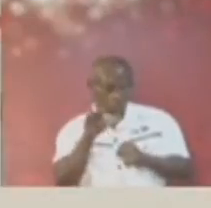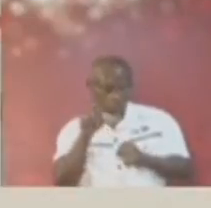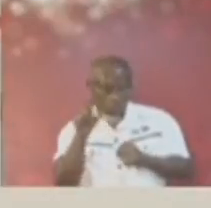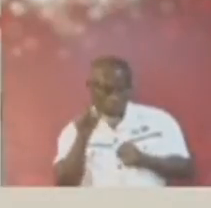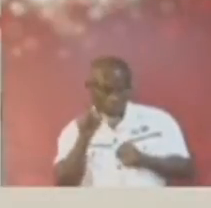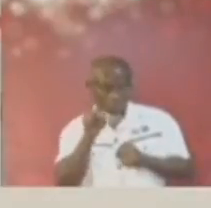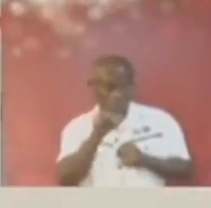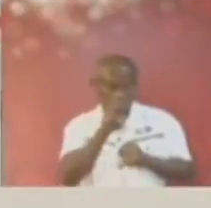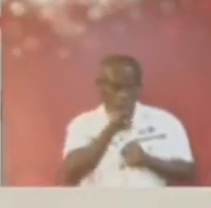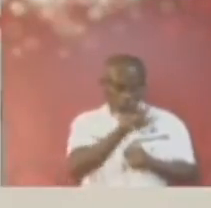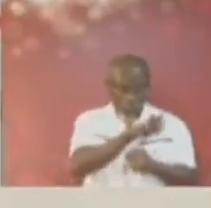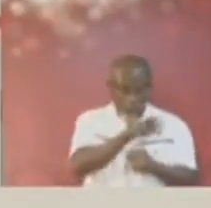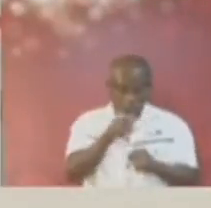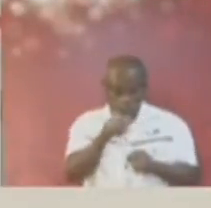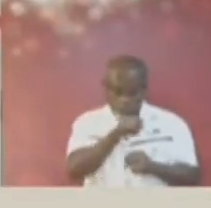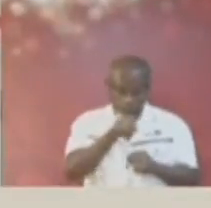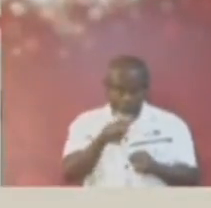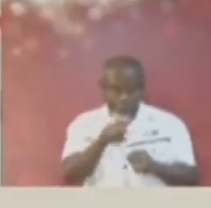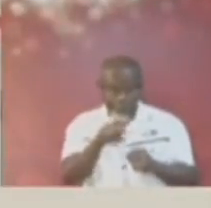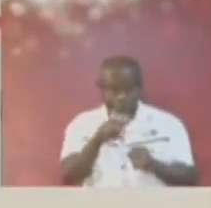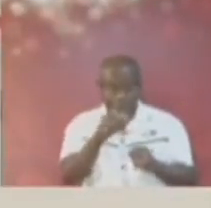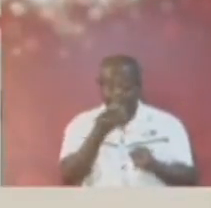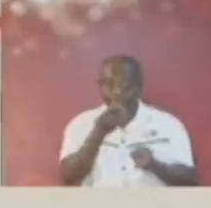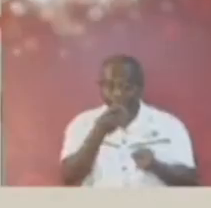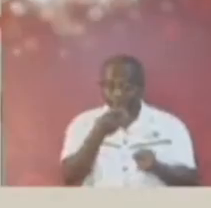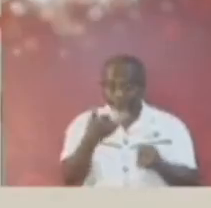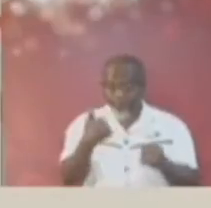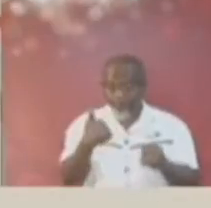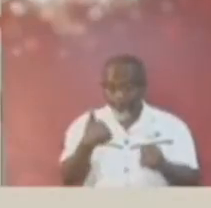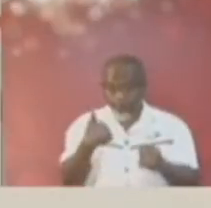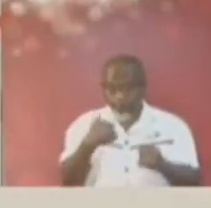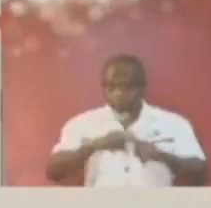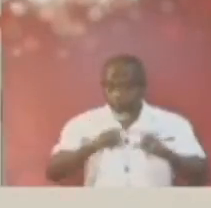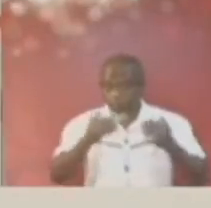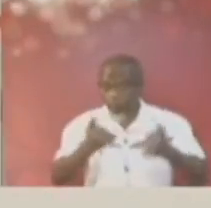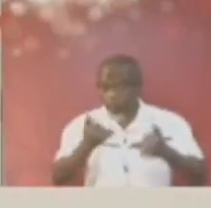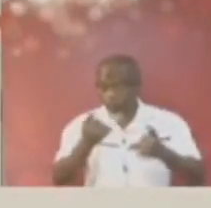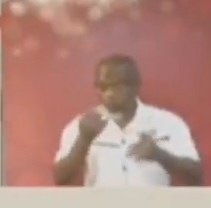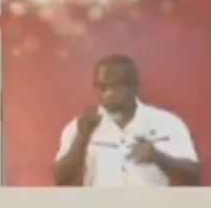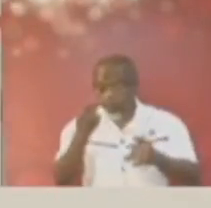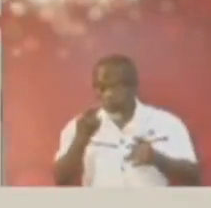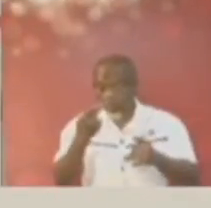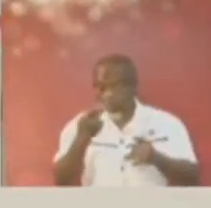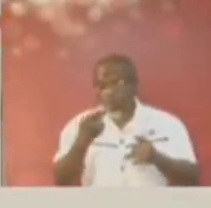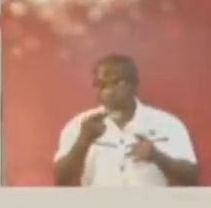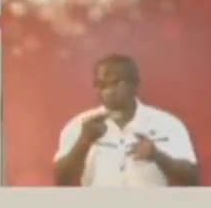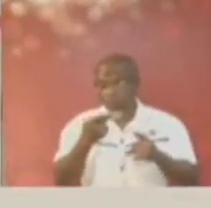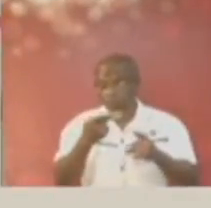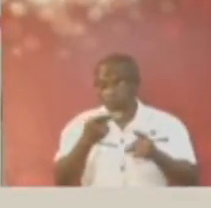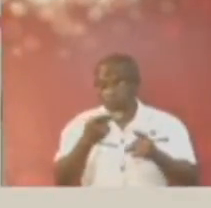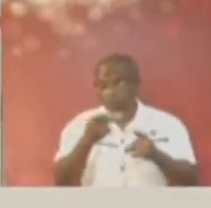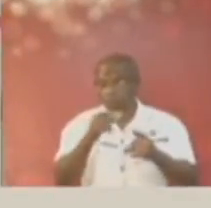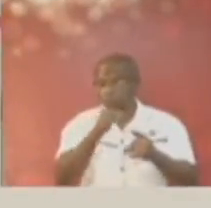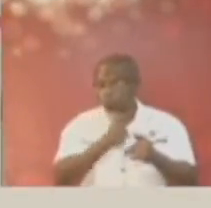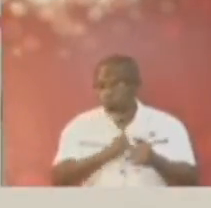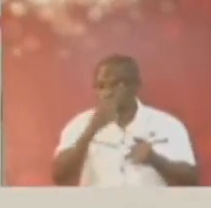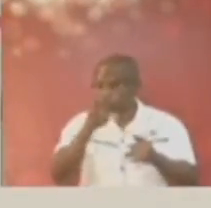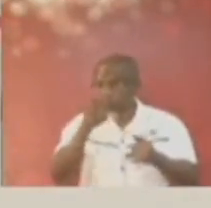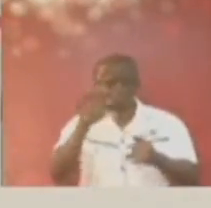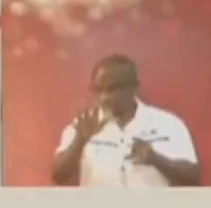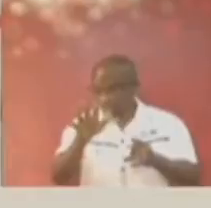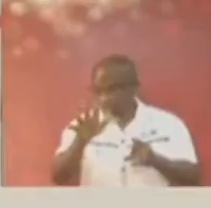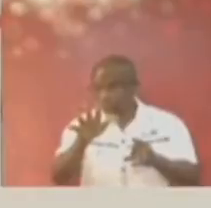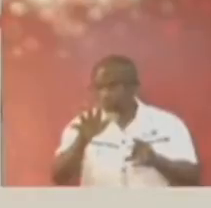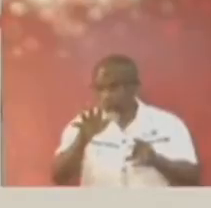And it really starts to rise sharply at age 45. At age